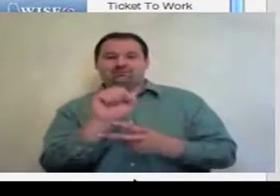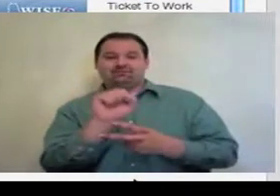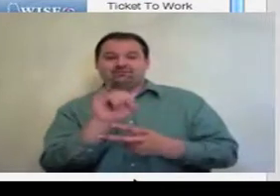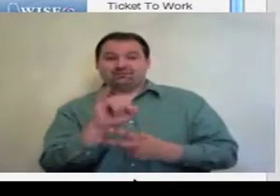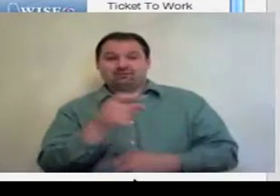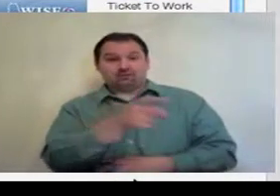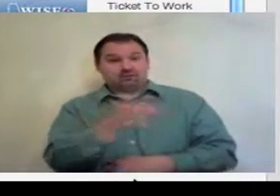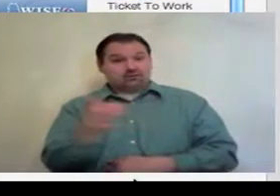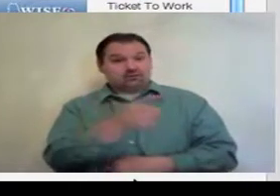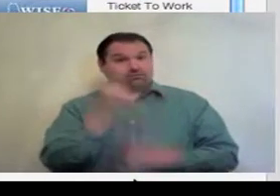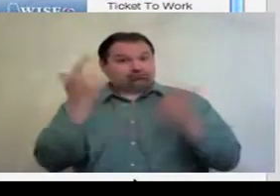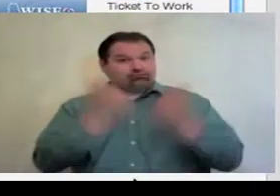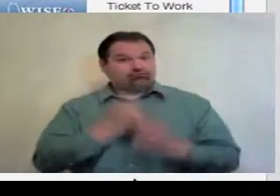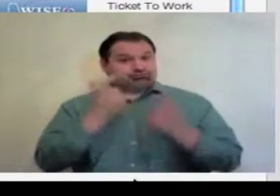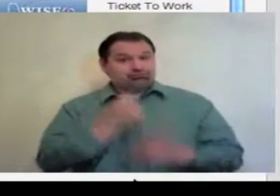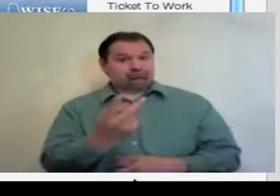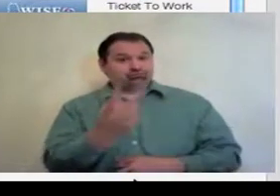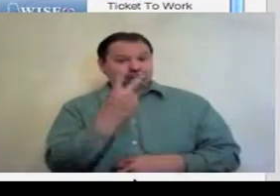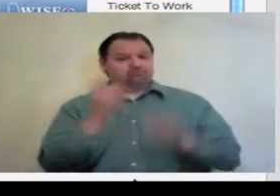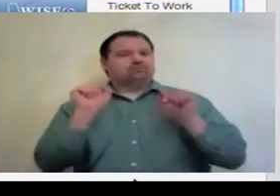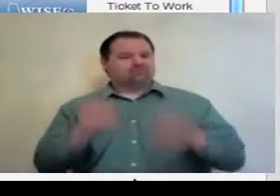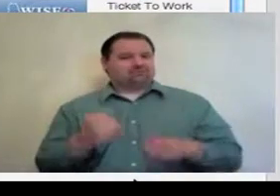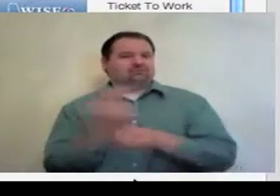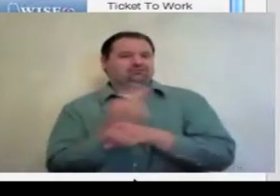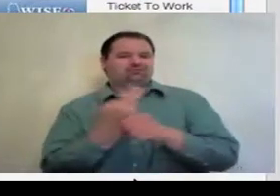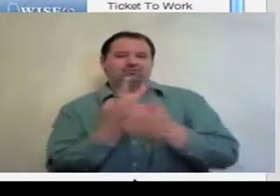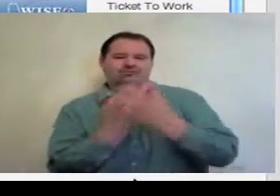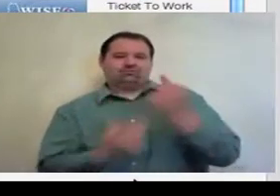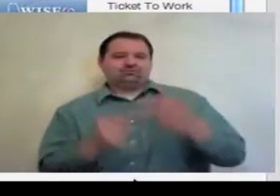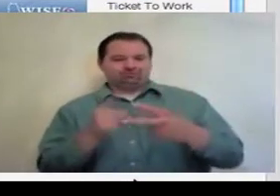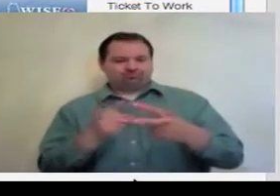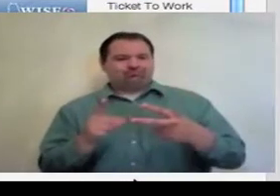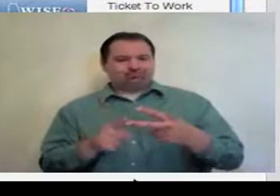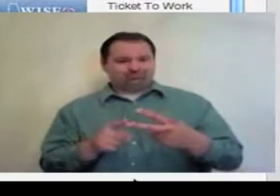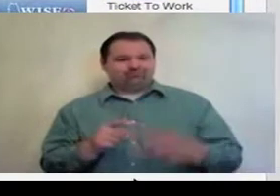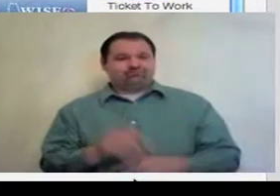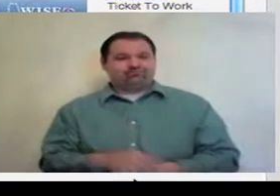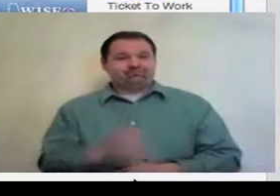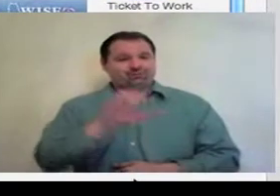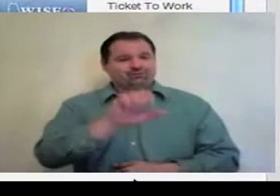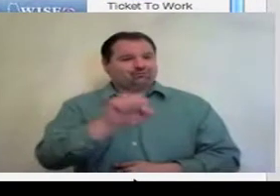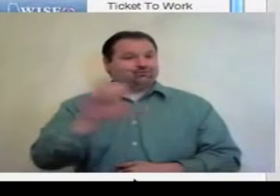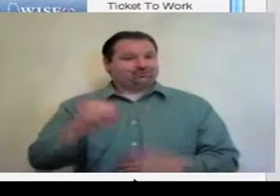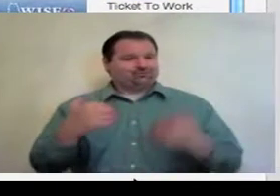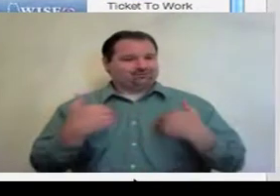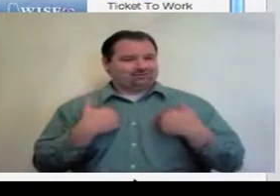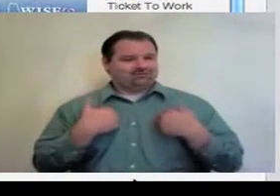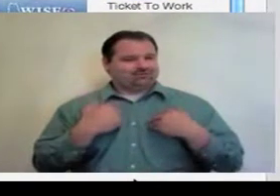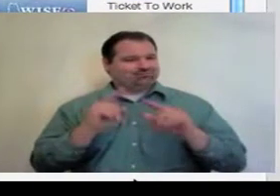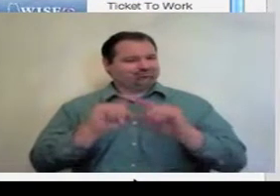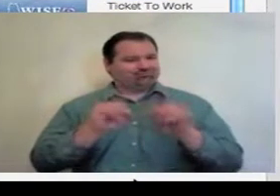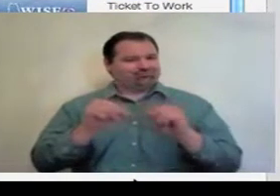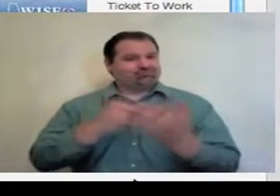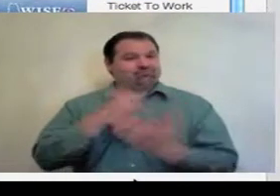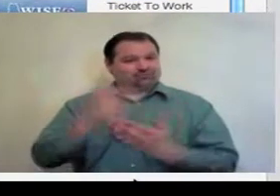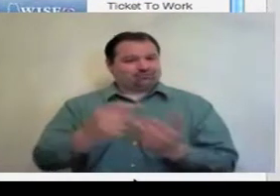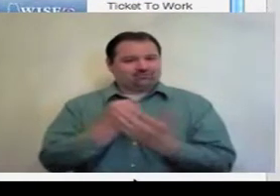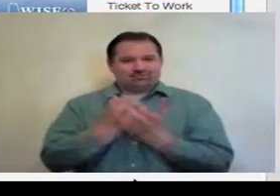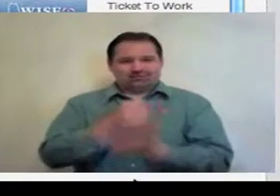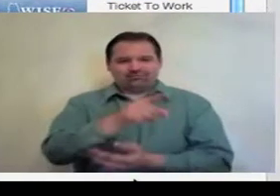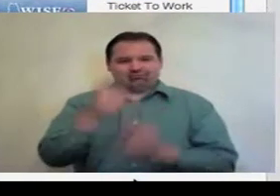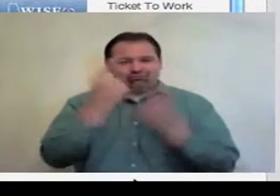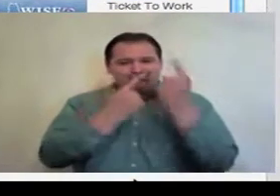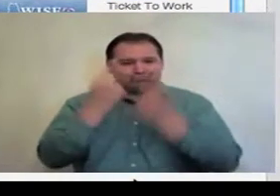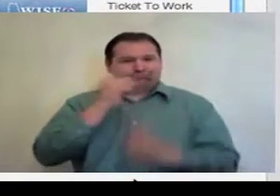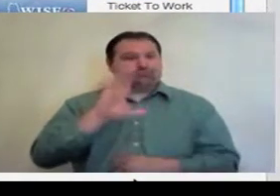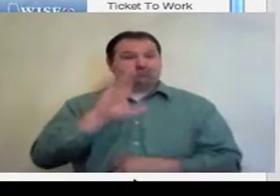of you receiving both benefits will be able to utilize all of the work incentives. Social Security has a lot of different programs in place to assist you as